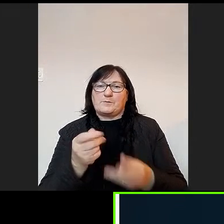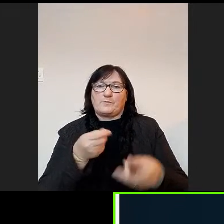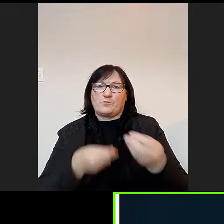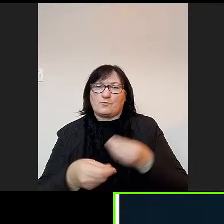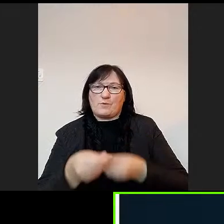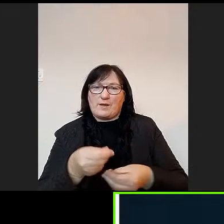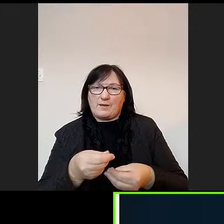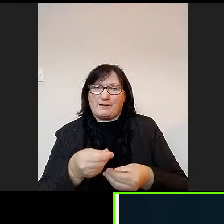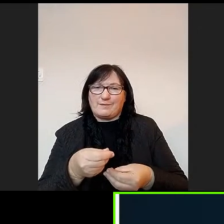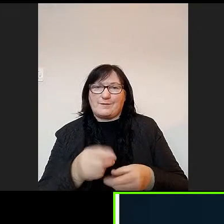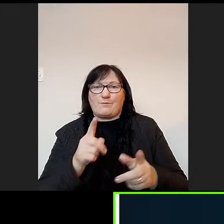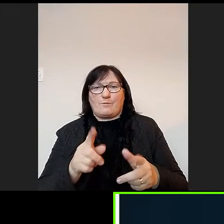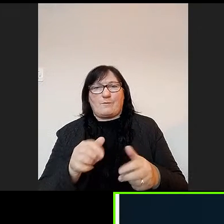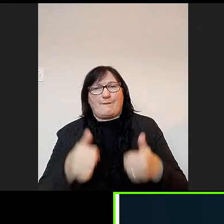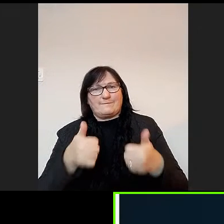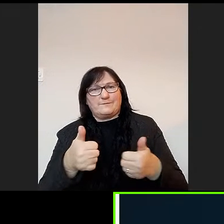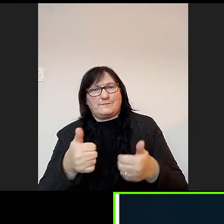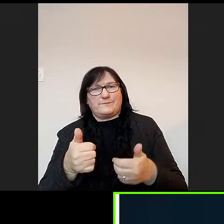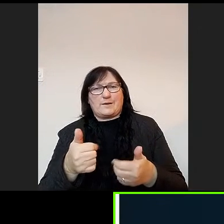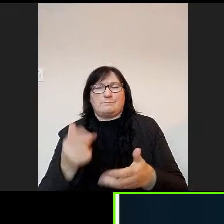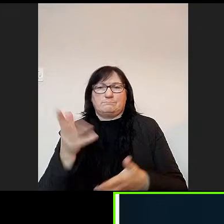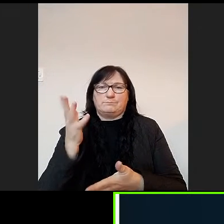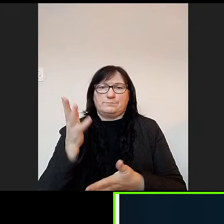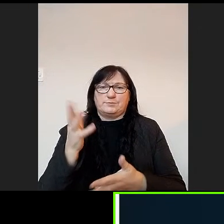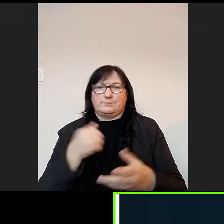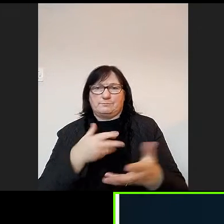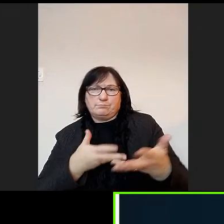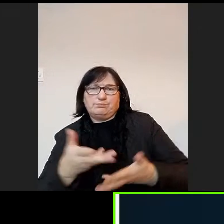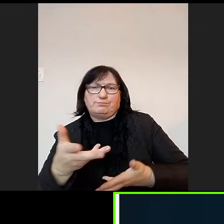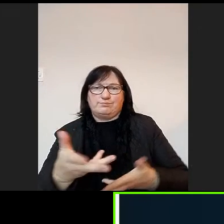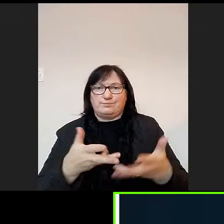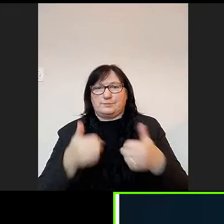session. I think of key